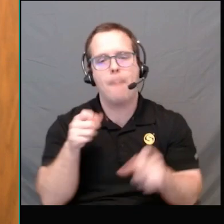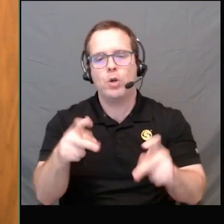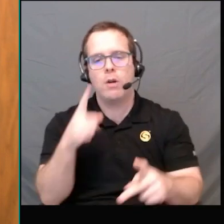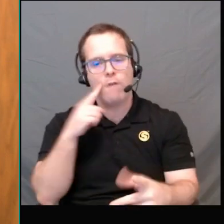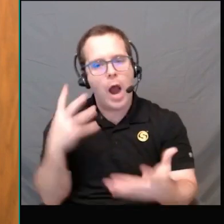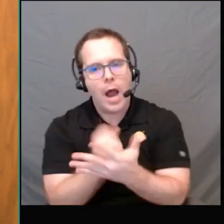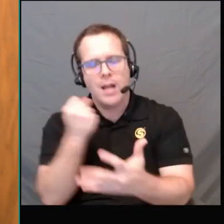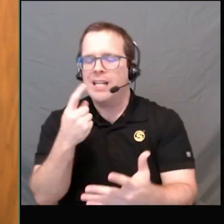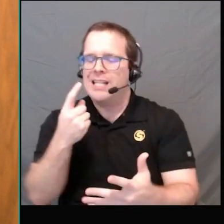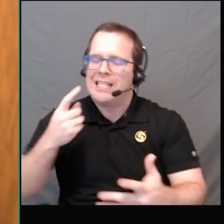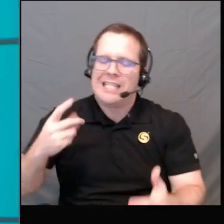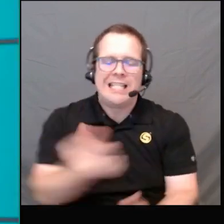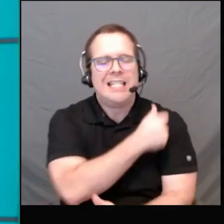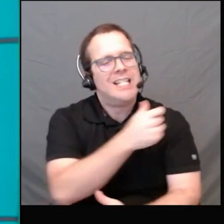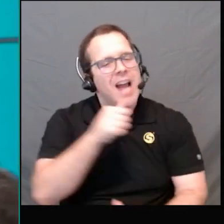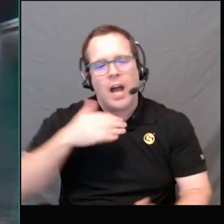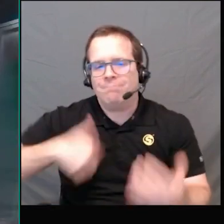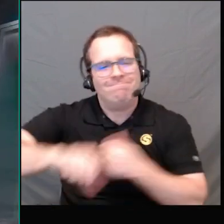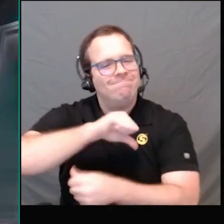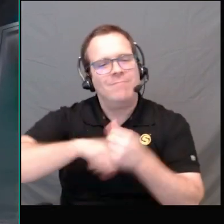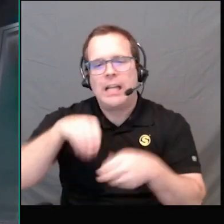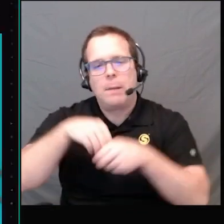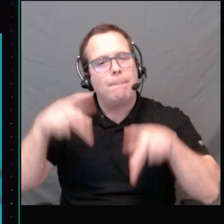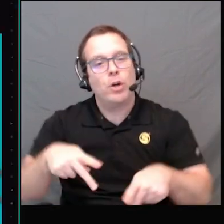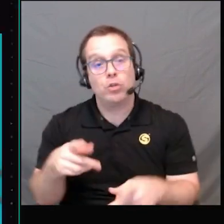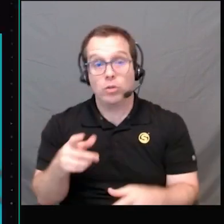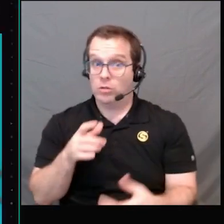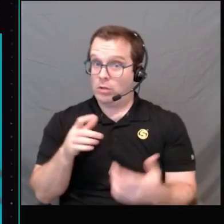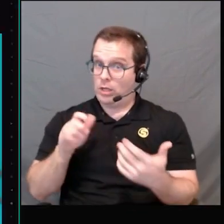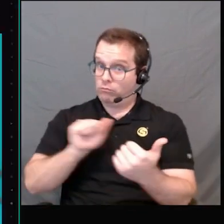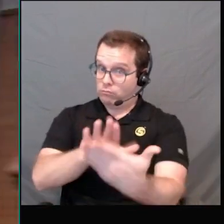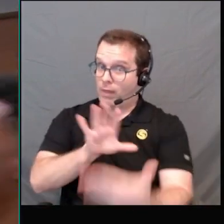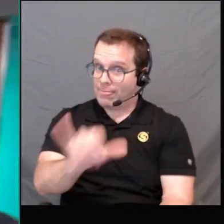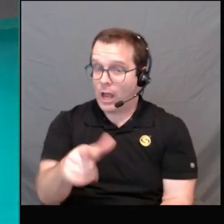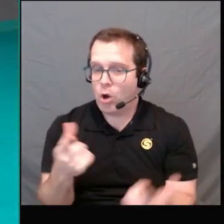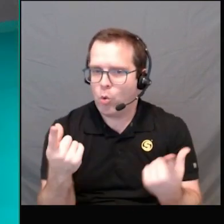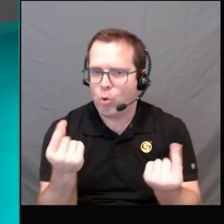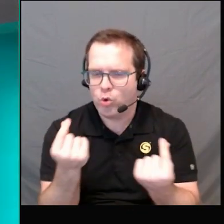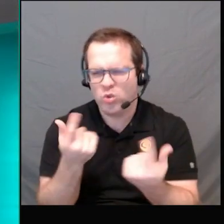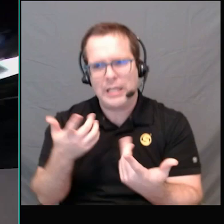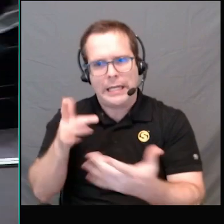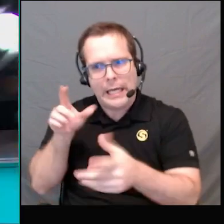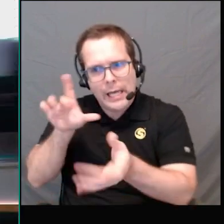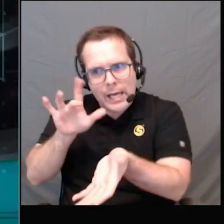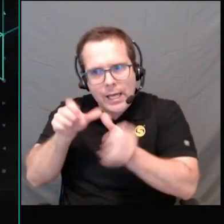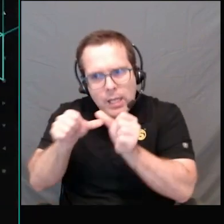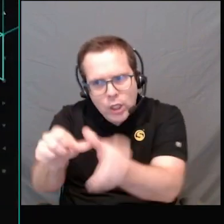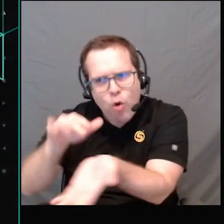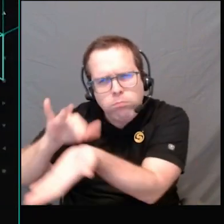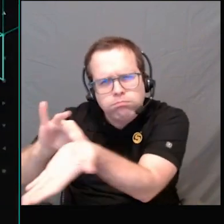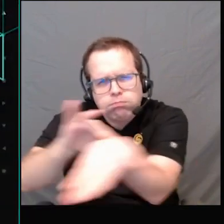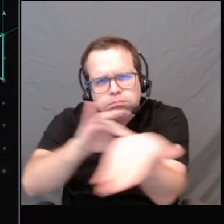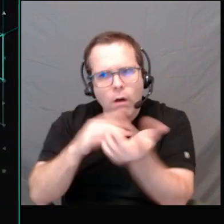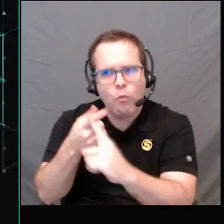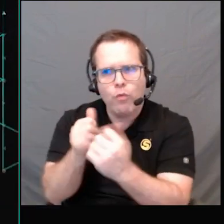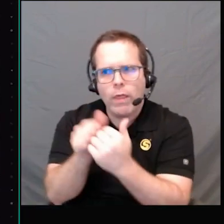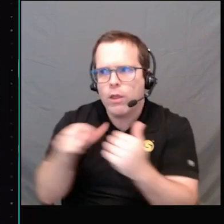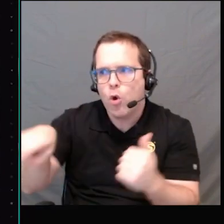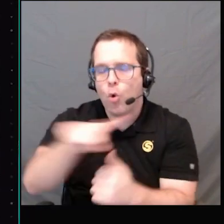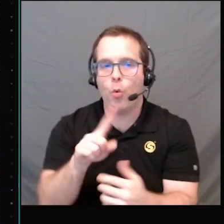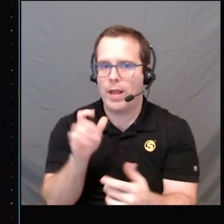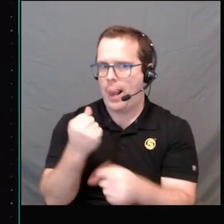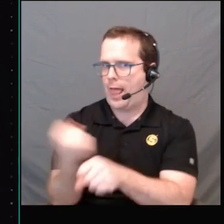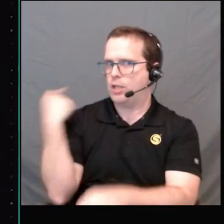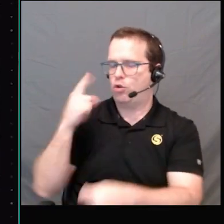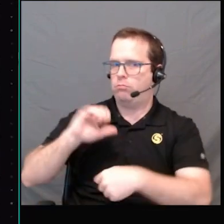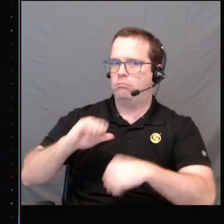the heartbeat of our industry. To address this and stay grounded and connected with all of you, we created GameStacklive last year in the